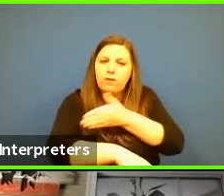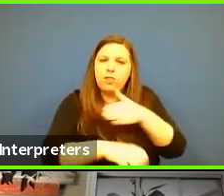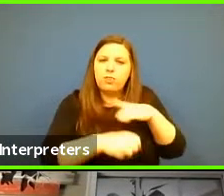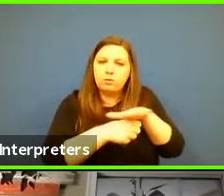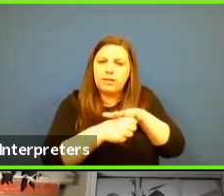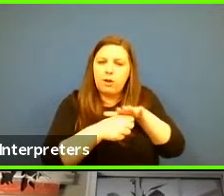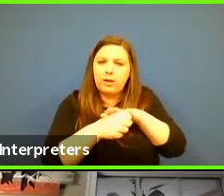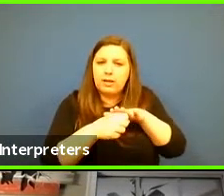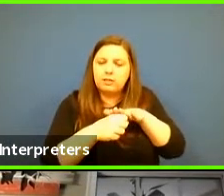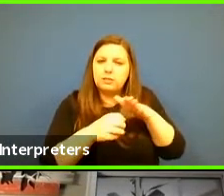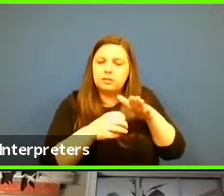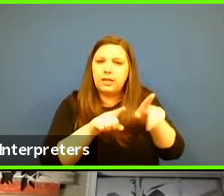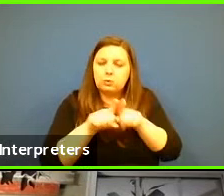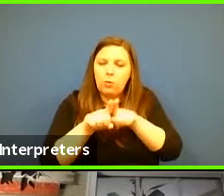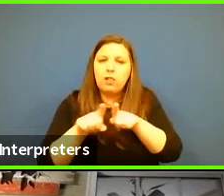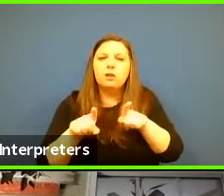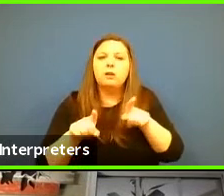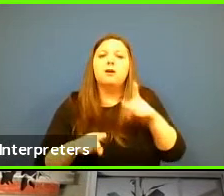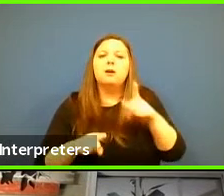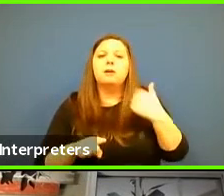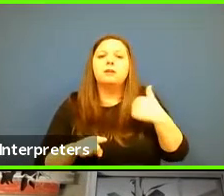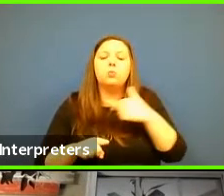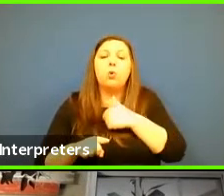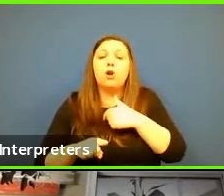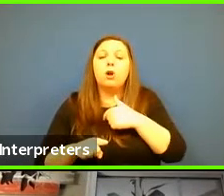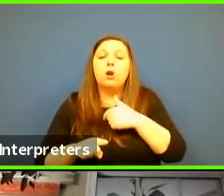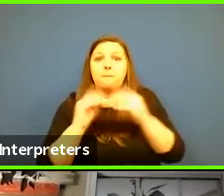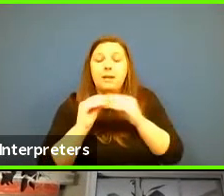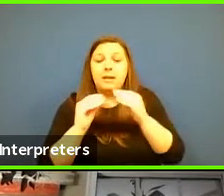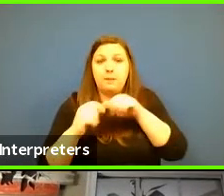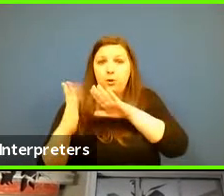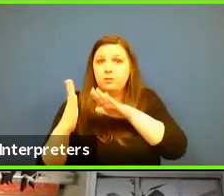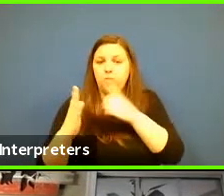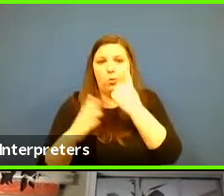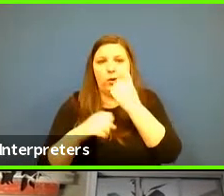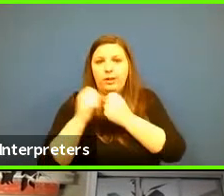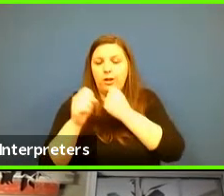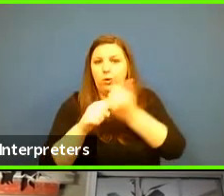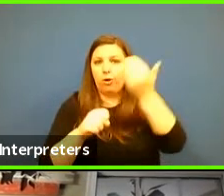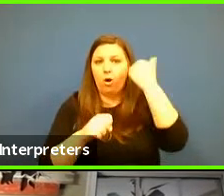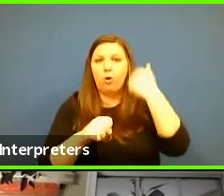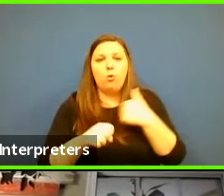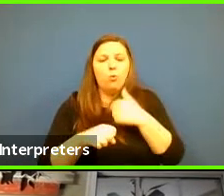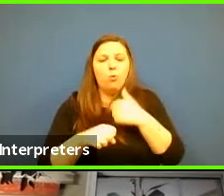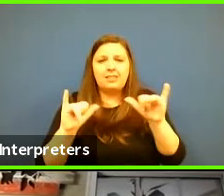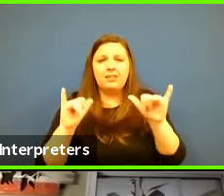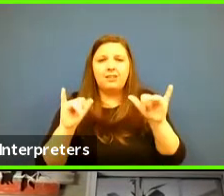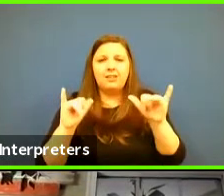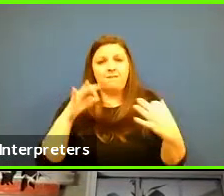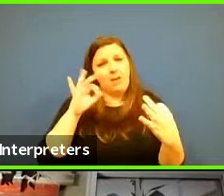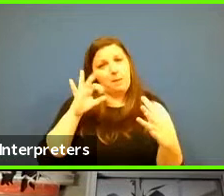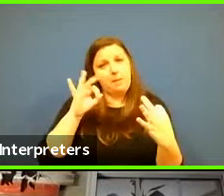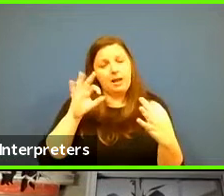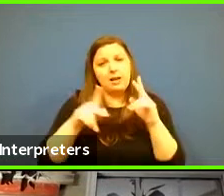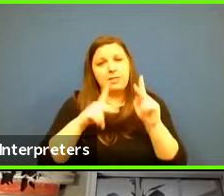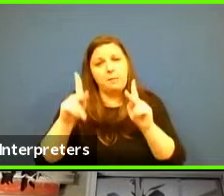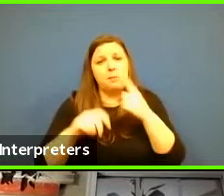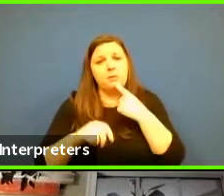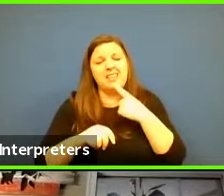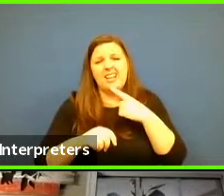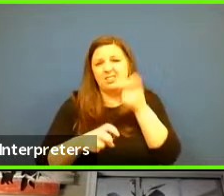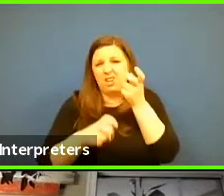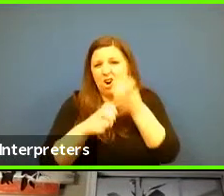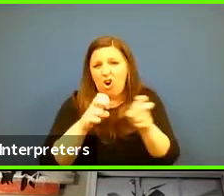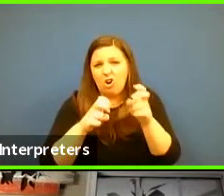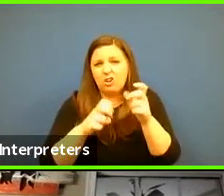in person, if we rewind a year ago when all of us were in person, we still had feedback that it was hard for